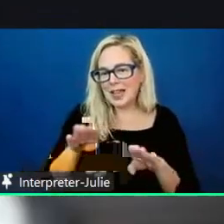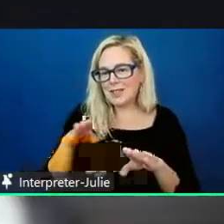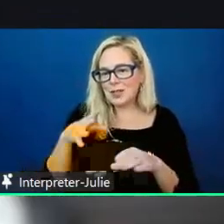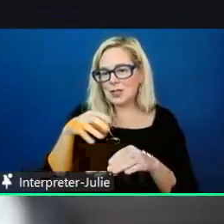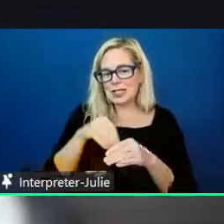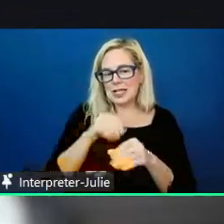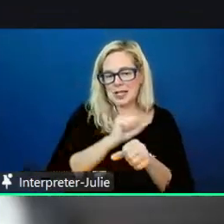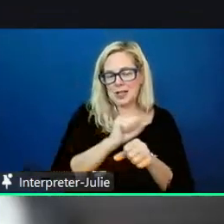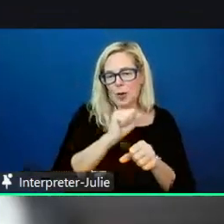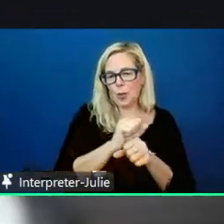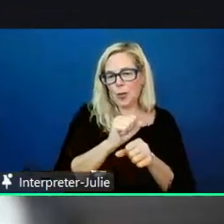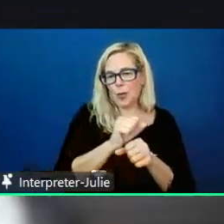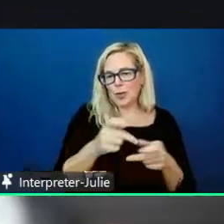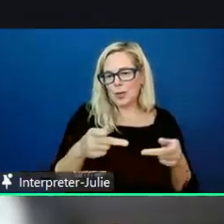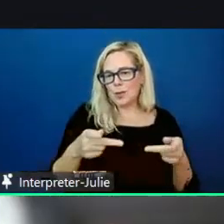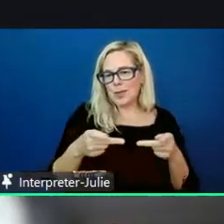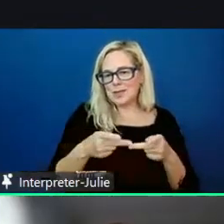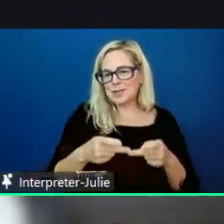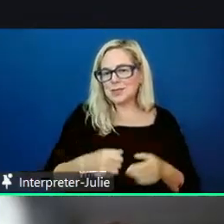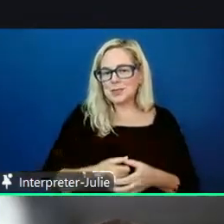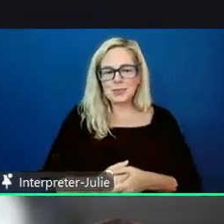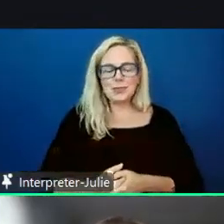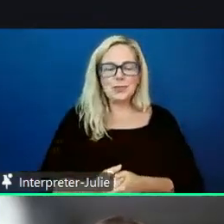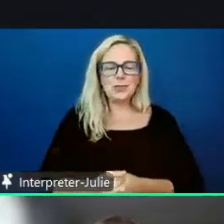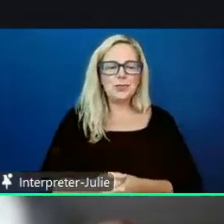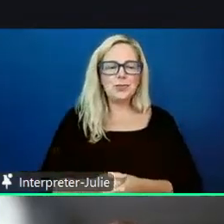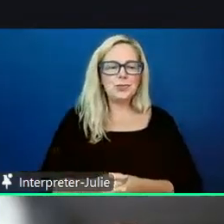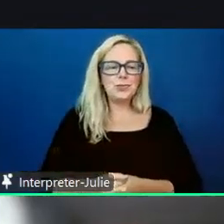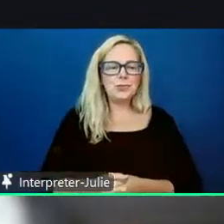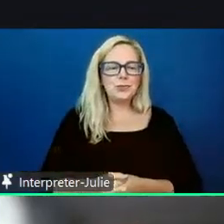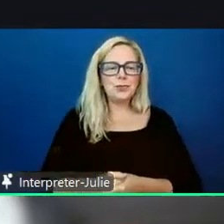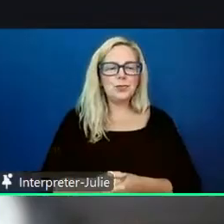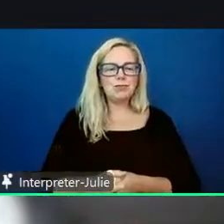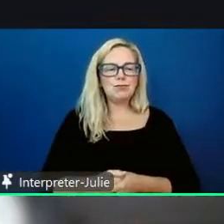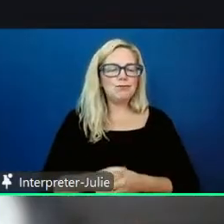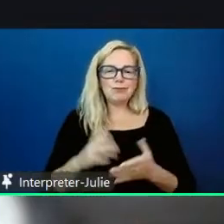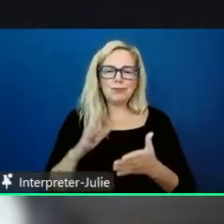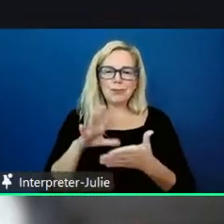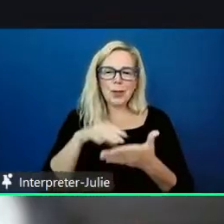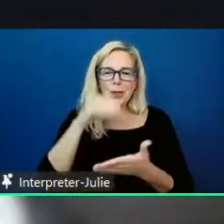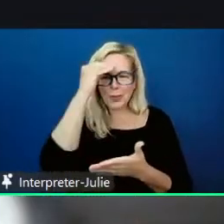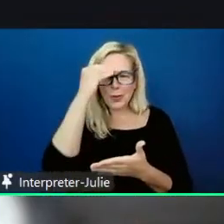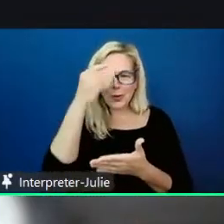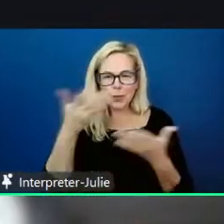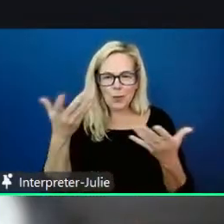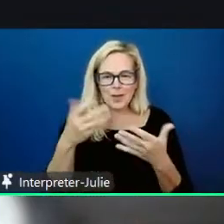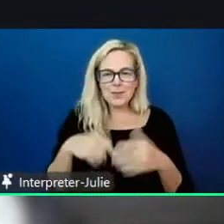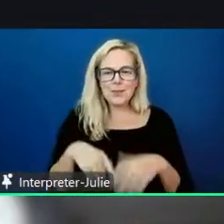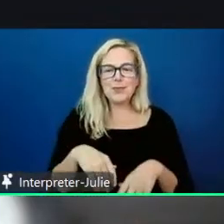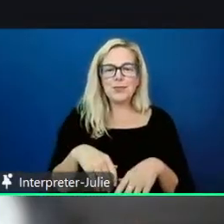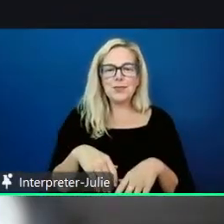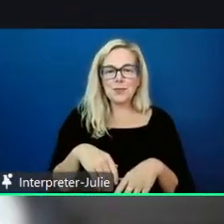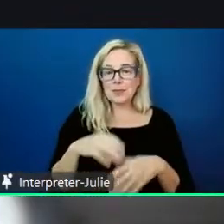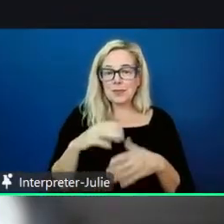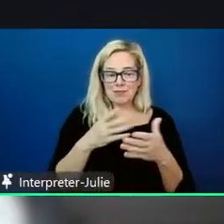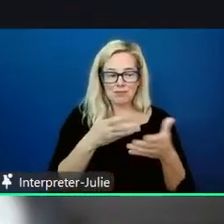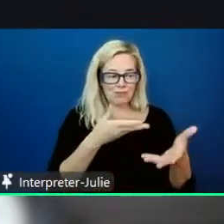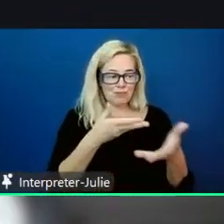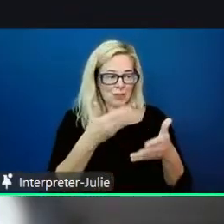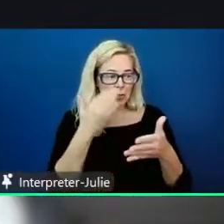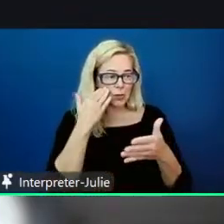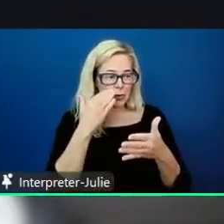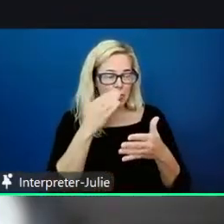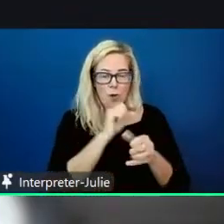site. And then we asked for their biggest learnings, and 3 themes that came through there were getting to know associates is a powerful way to